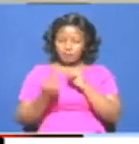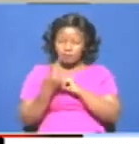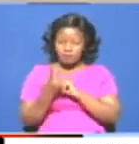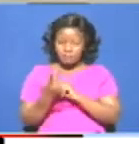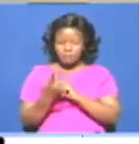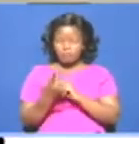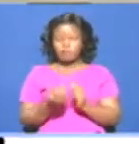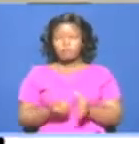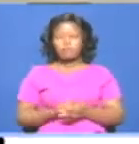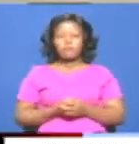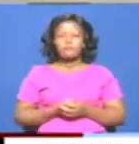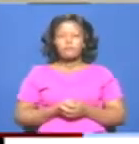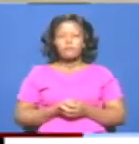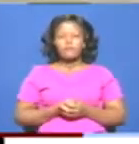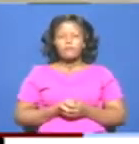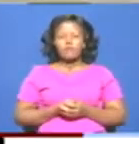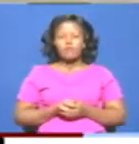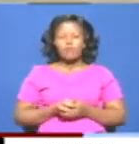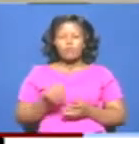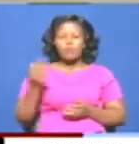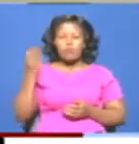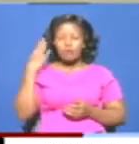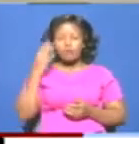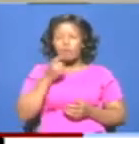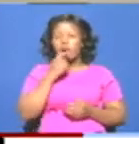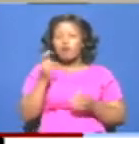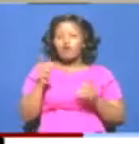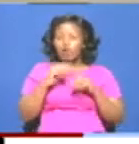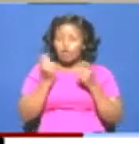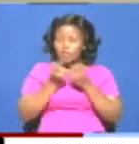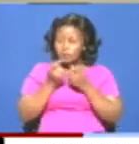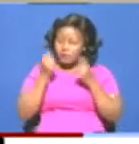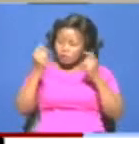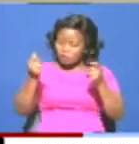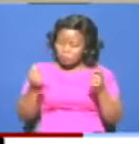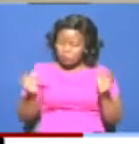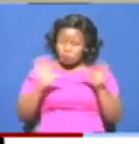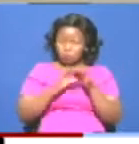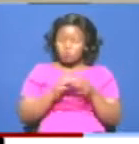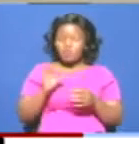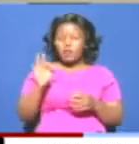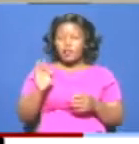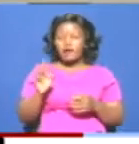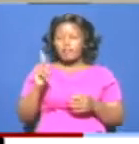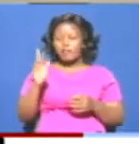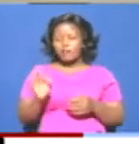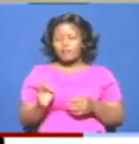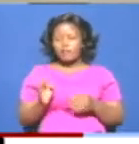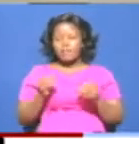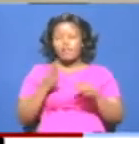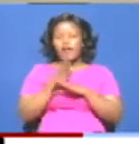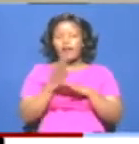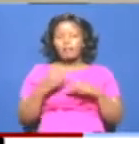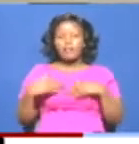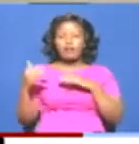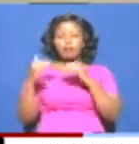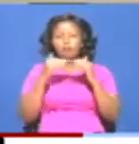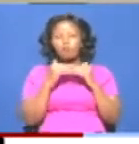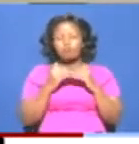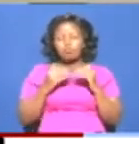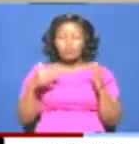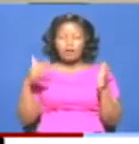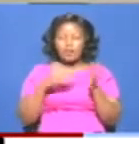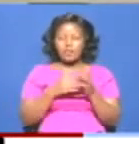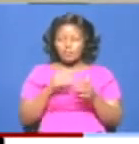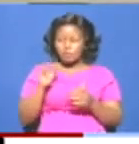Meanwhile, former league champions Gor Mahia climbed the top of the FKF Premier League table after a goalless draw against Ulinzi Stars. In